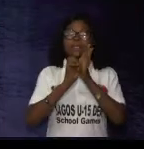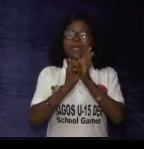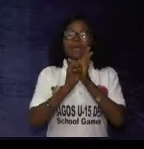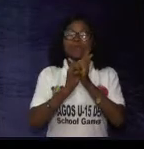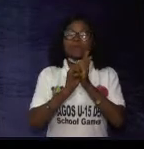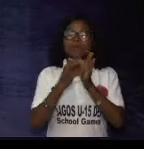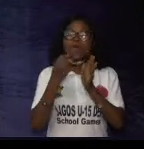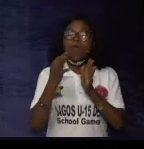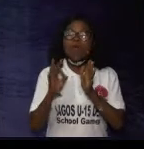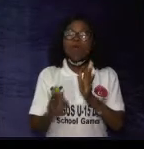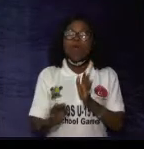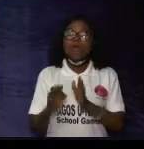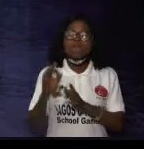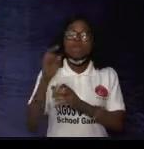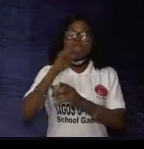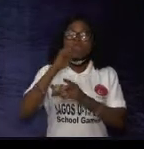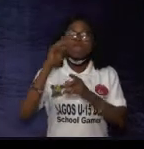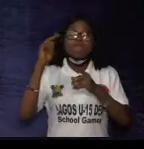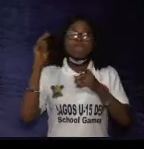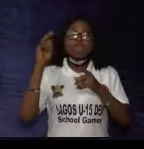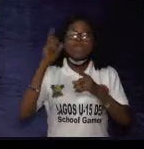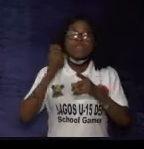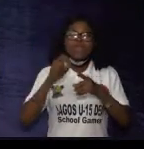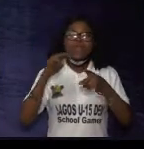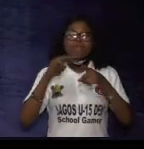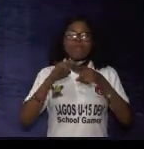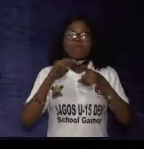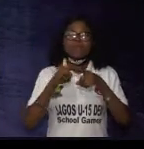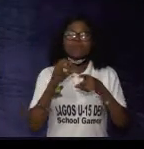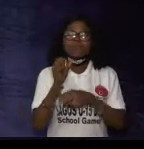More examples of phrasal verbs.